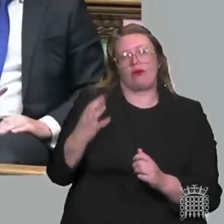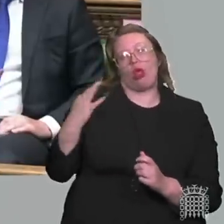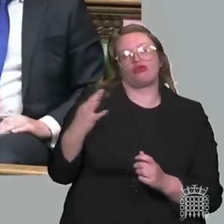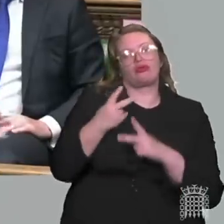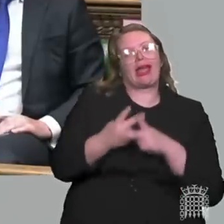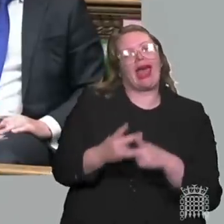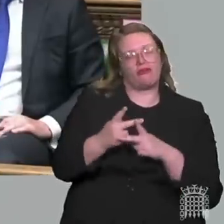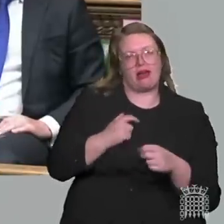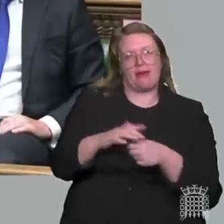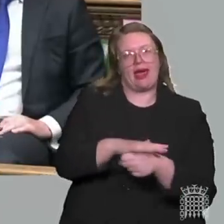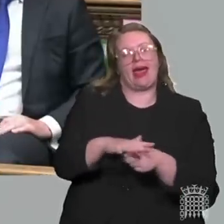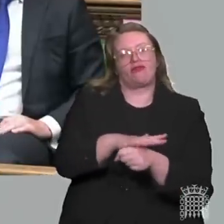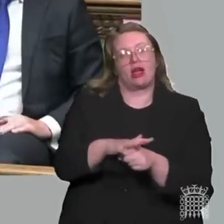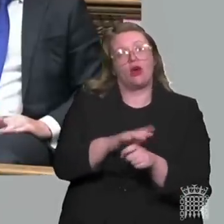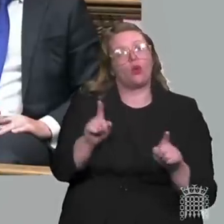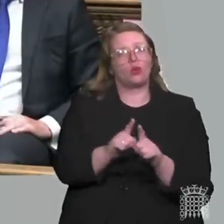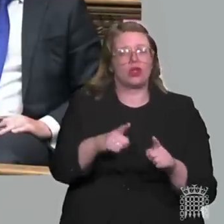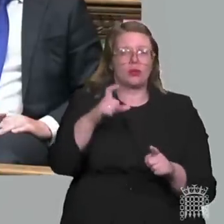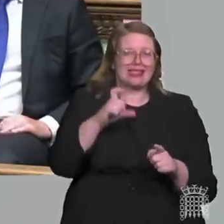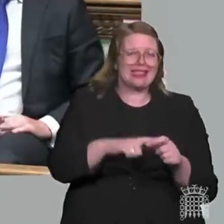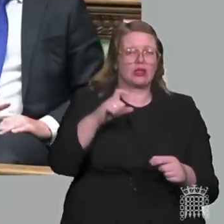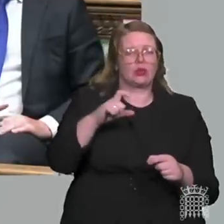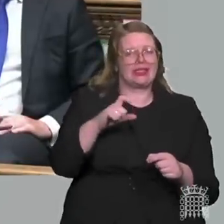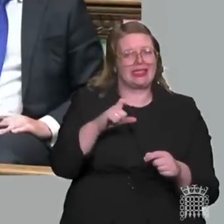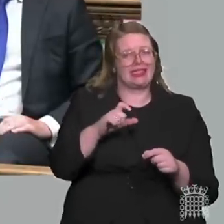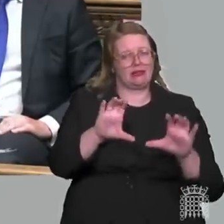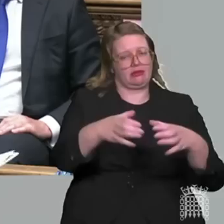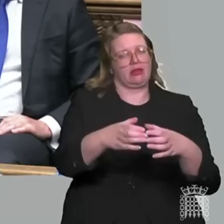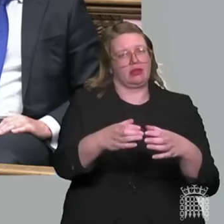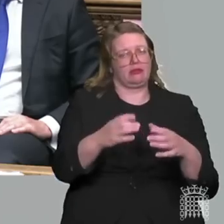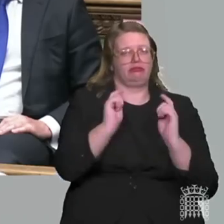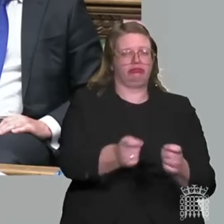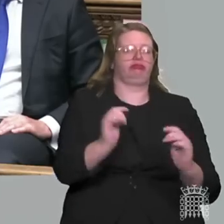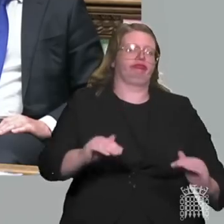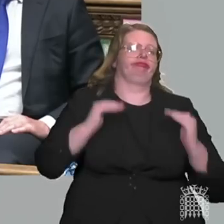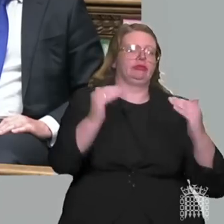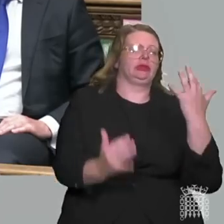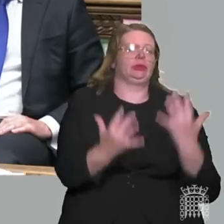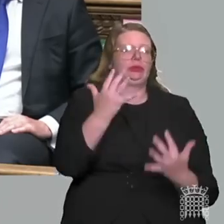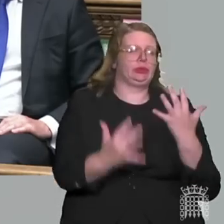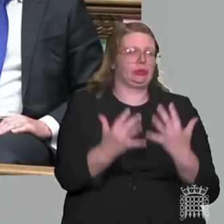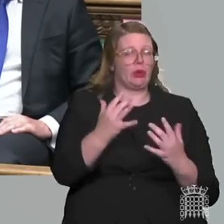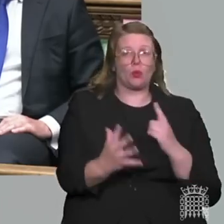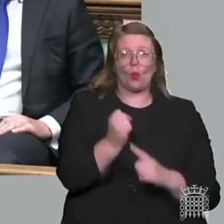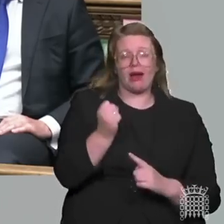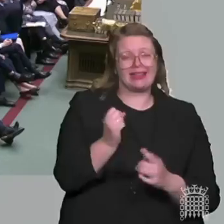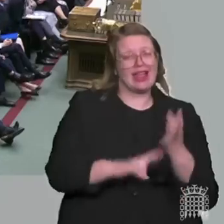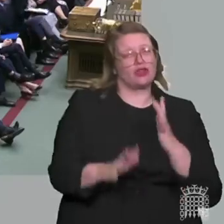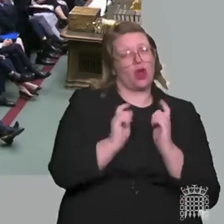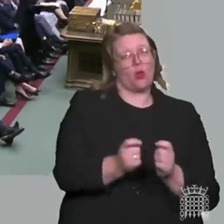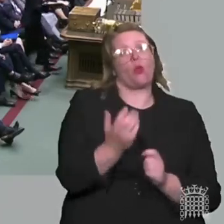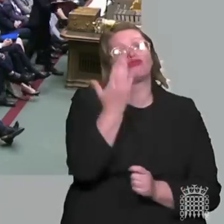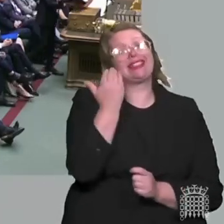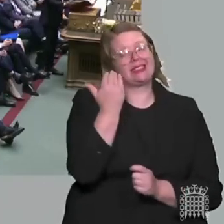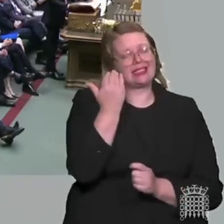communities, and the outstanding CQC-rated Radfield Home Care in Hastings, which recently won a national award? Prime